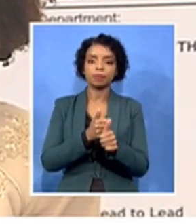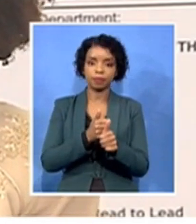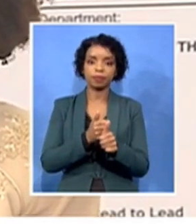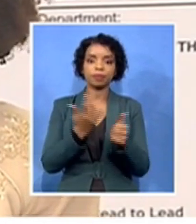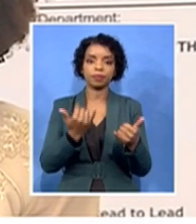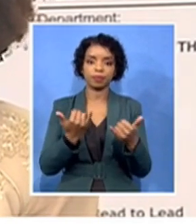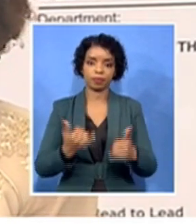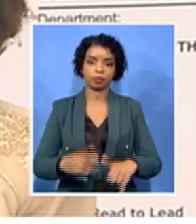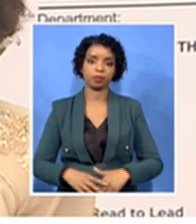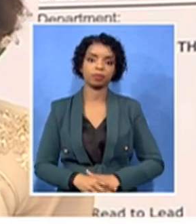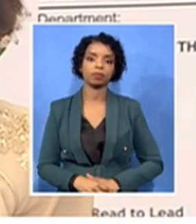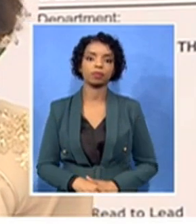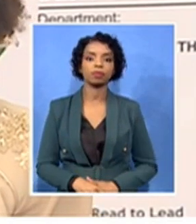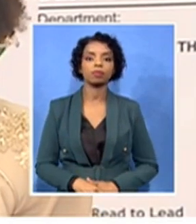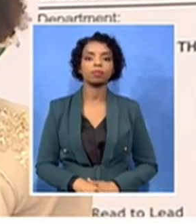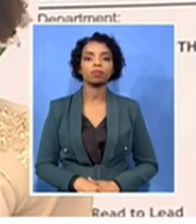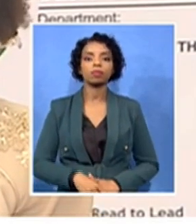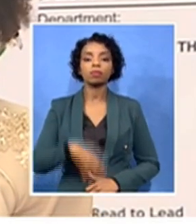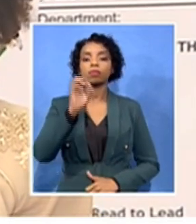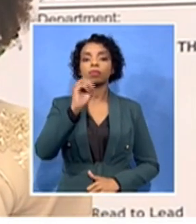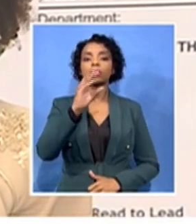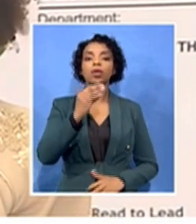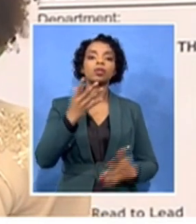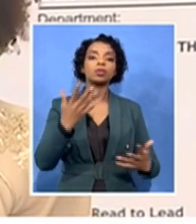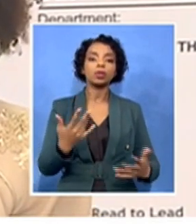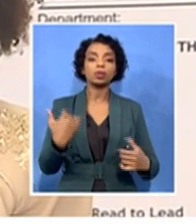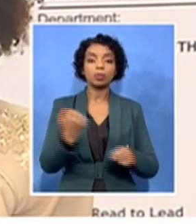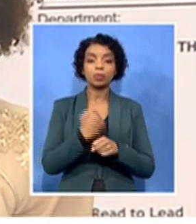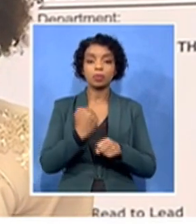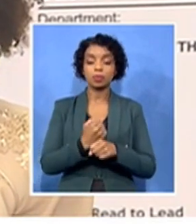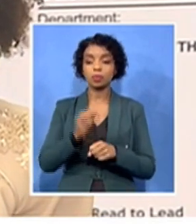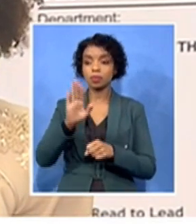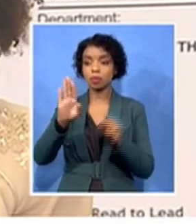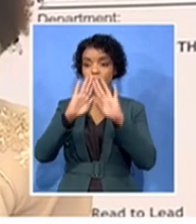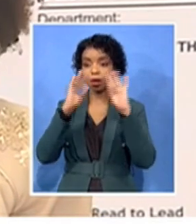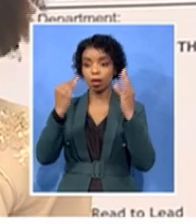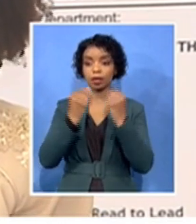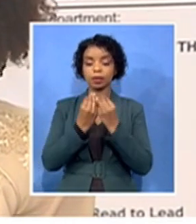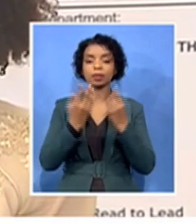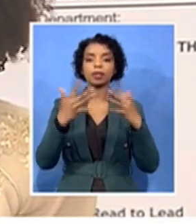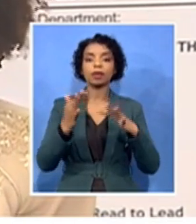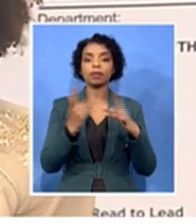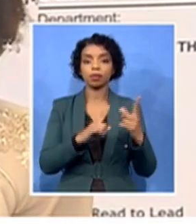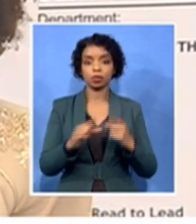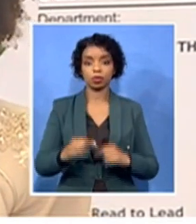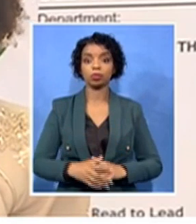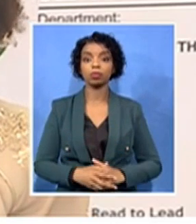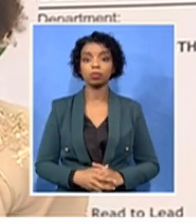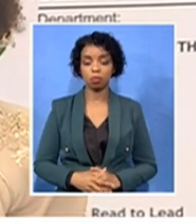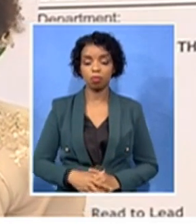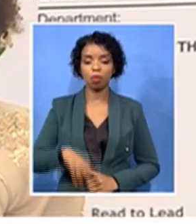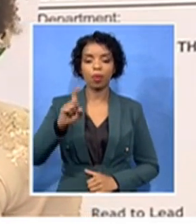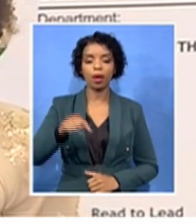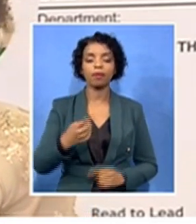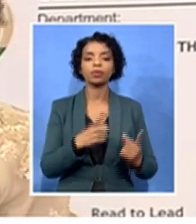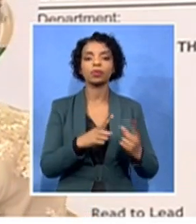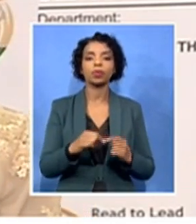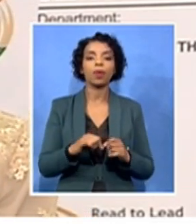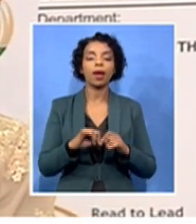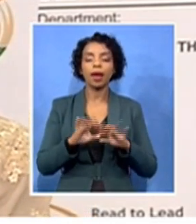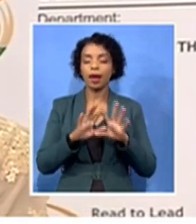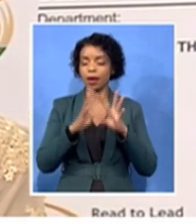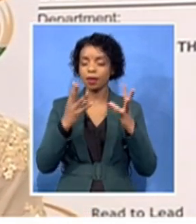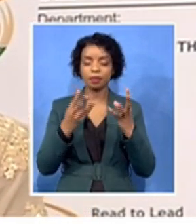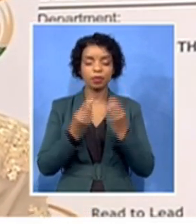World Organization has stressed, we have to do everything in our power, both as individuals and as a government,